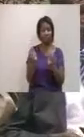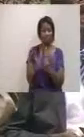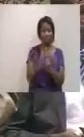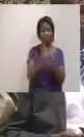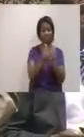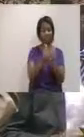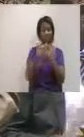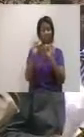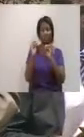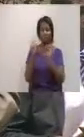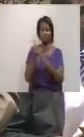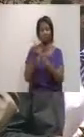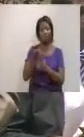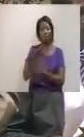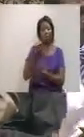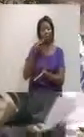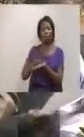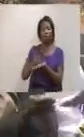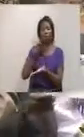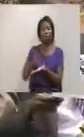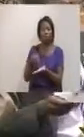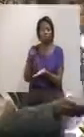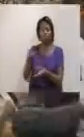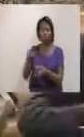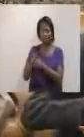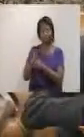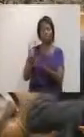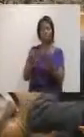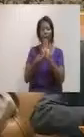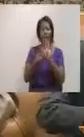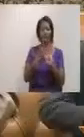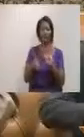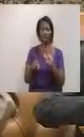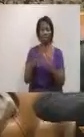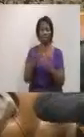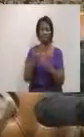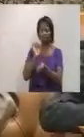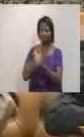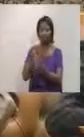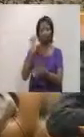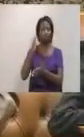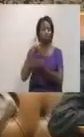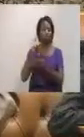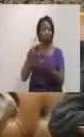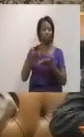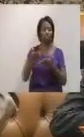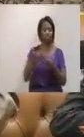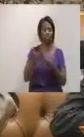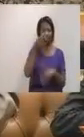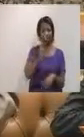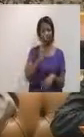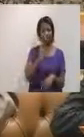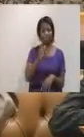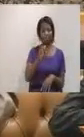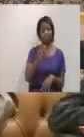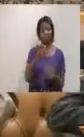benefit from frequently acquired tenders, should also be exposed and banned from dealing with government departments. Their management